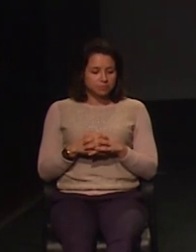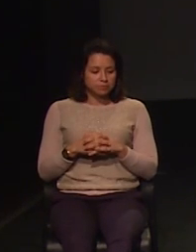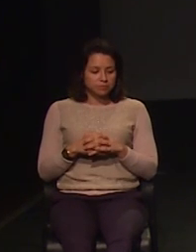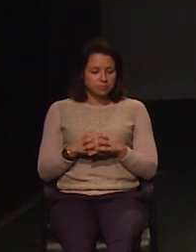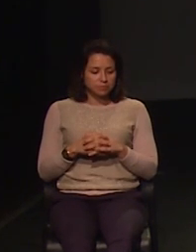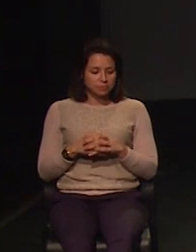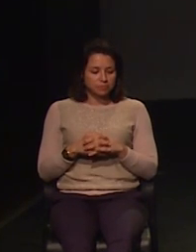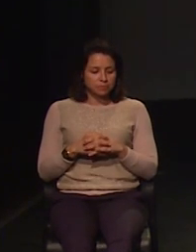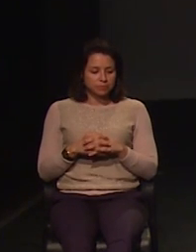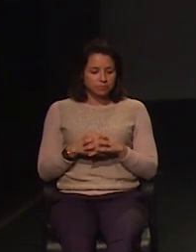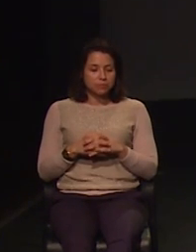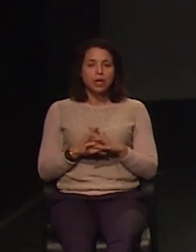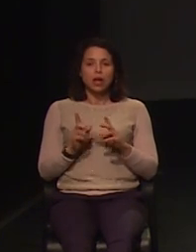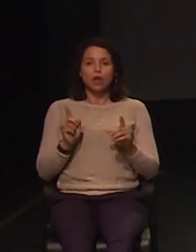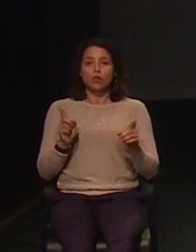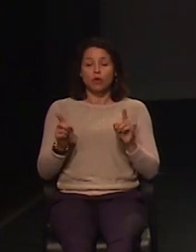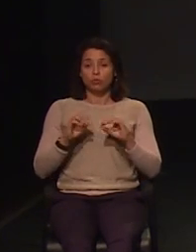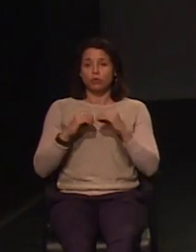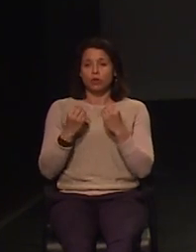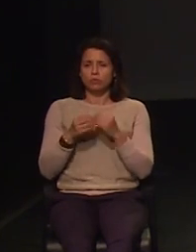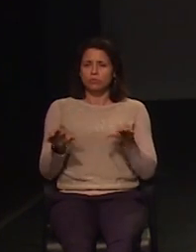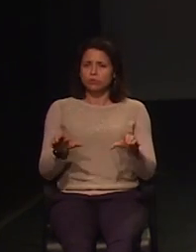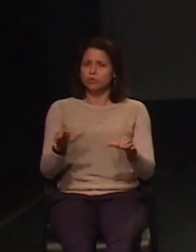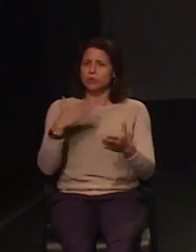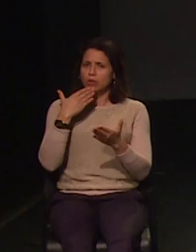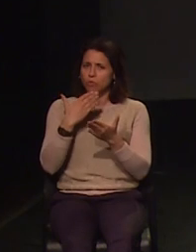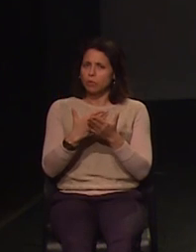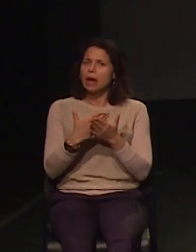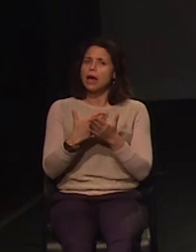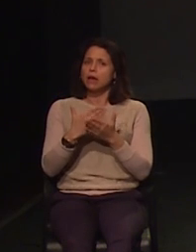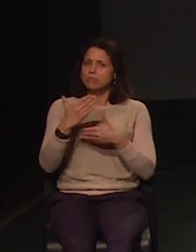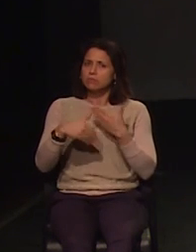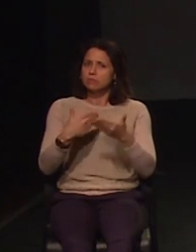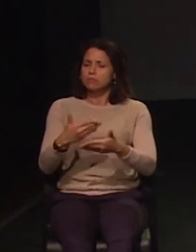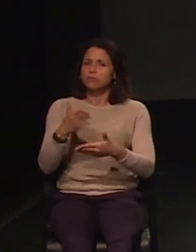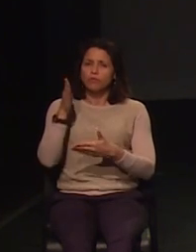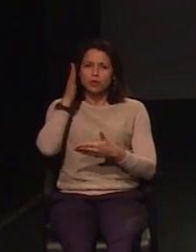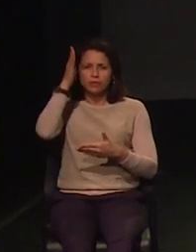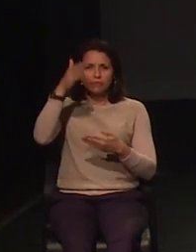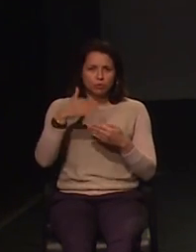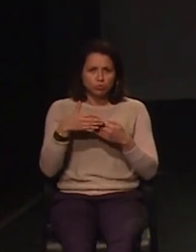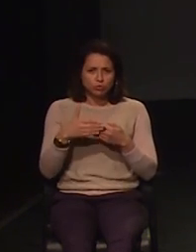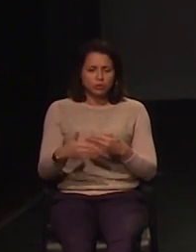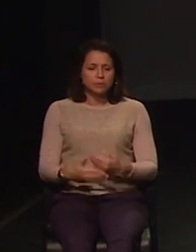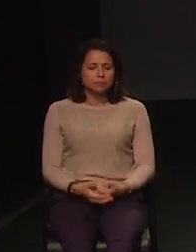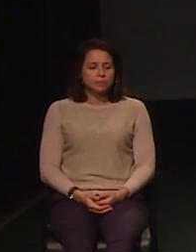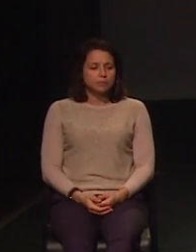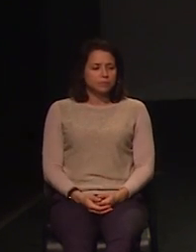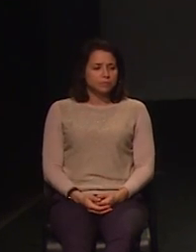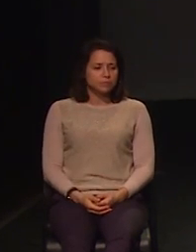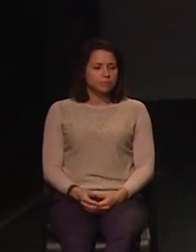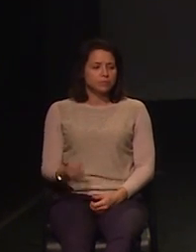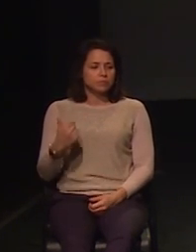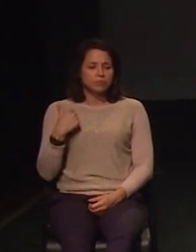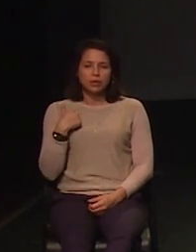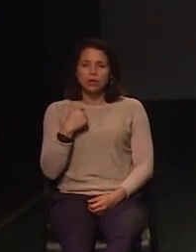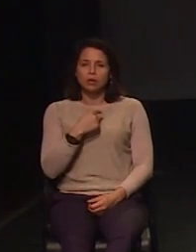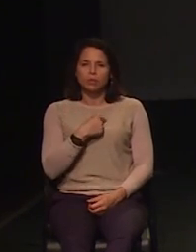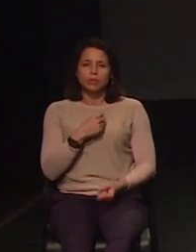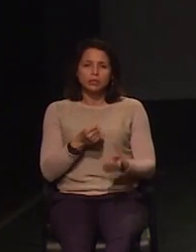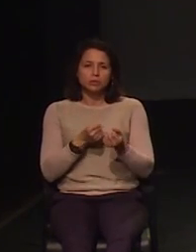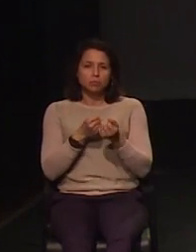that bode well for the future. And one is that we support a program called the